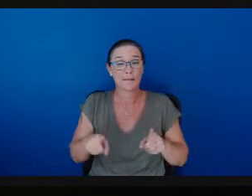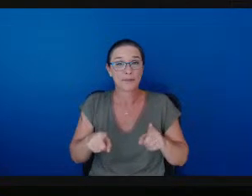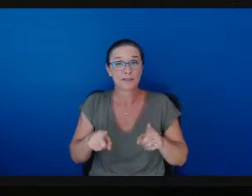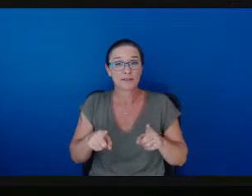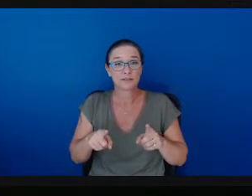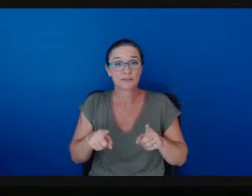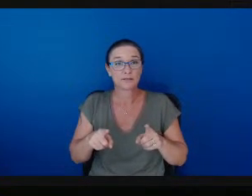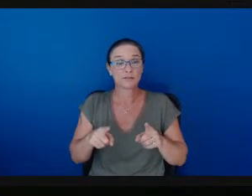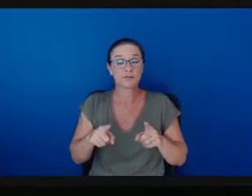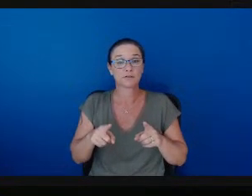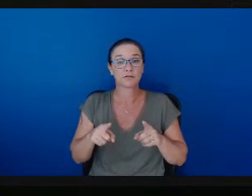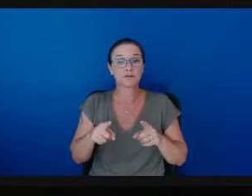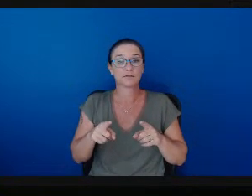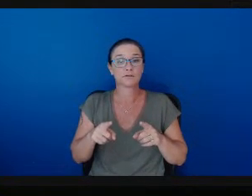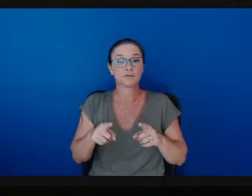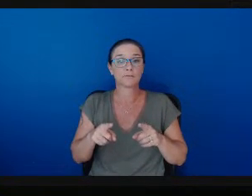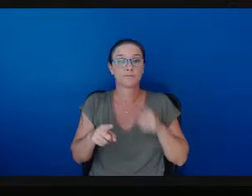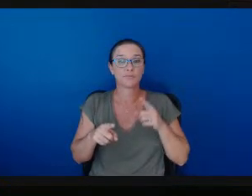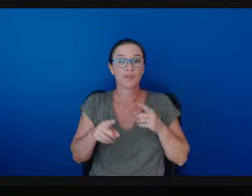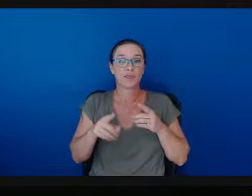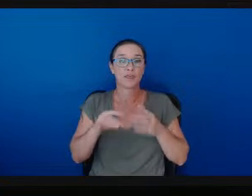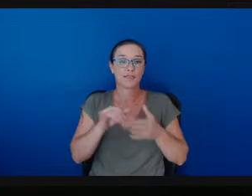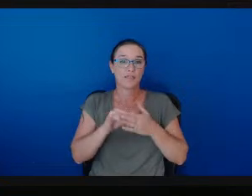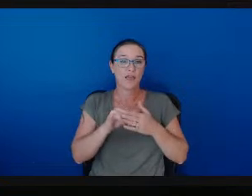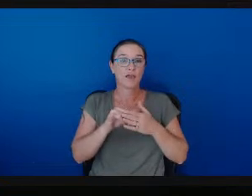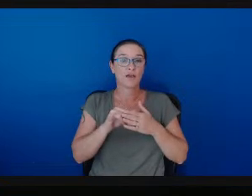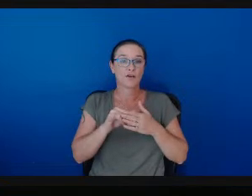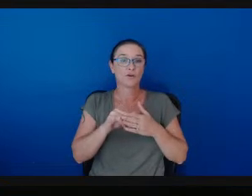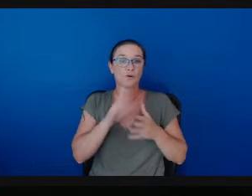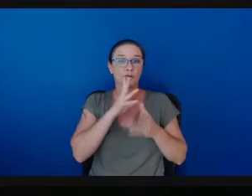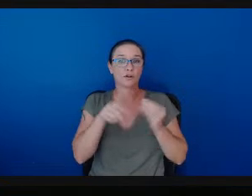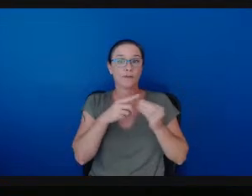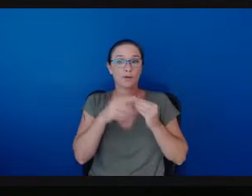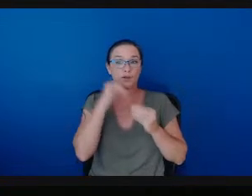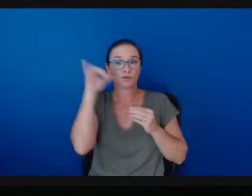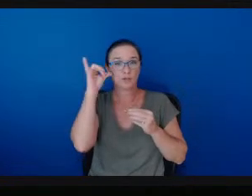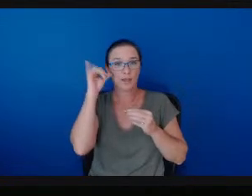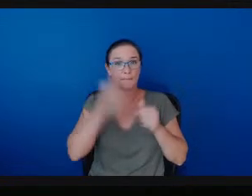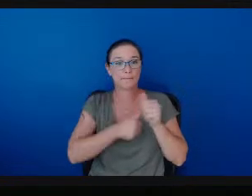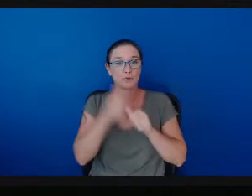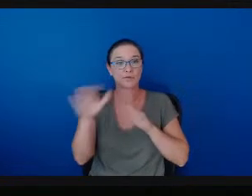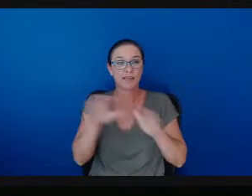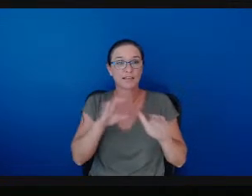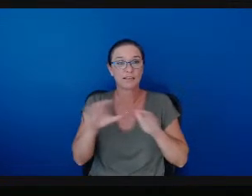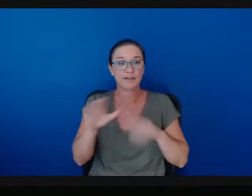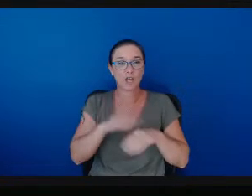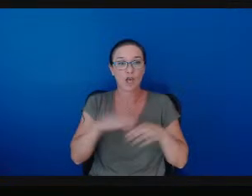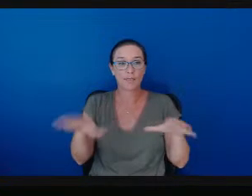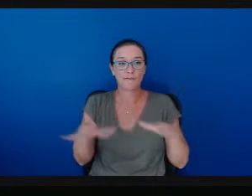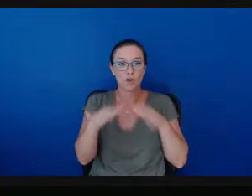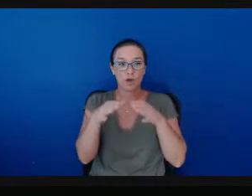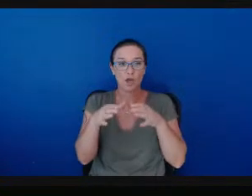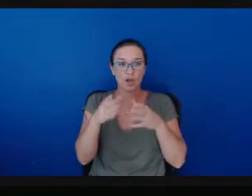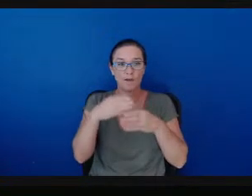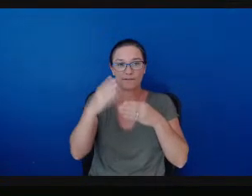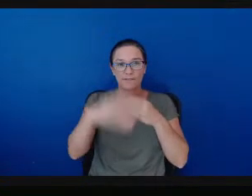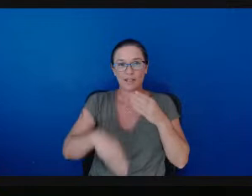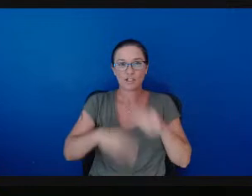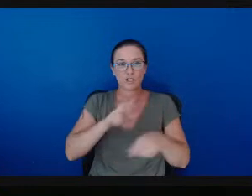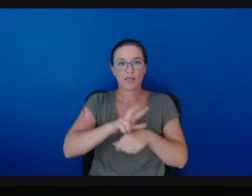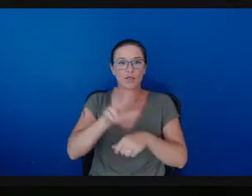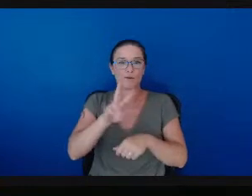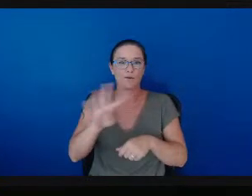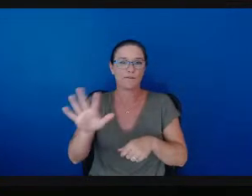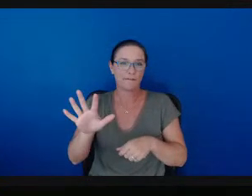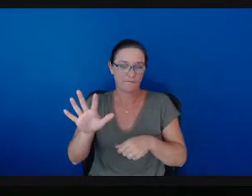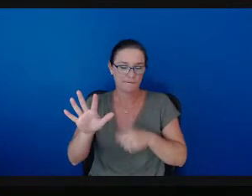back here after these magnitude 3s we talked about yesterday. And most activity on a volcano ends by 3:45 p.m.